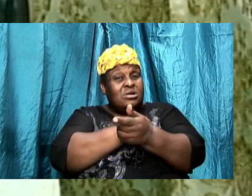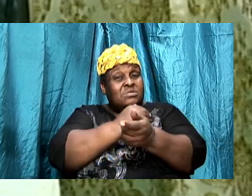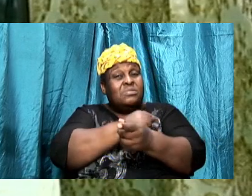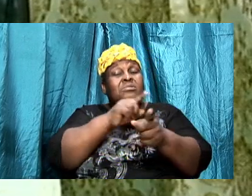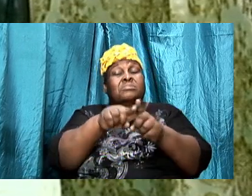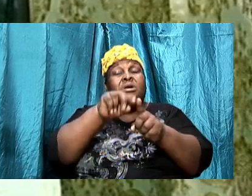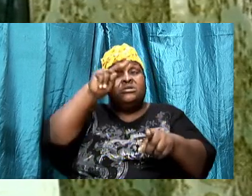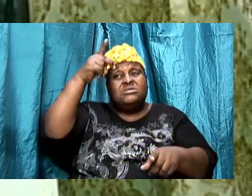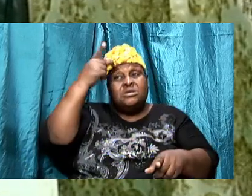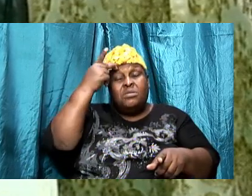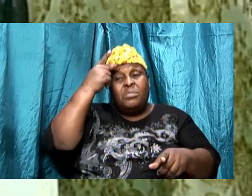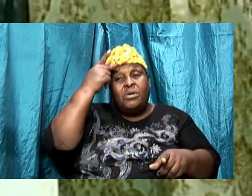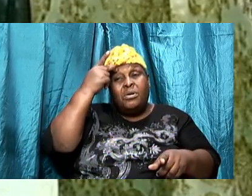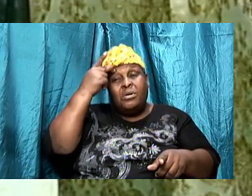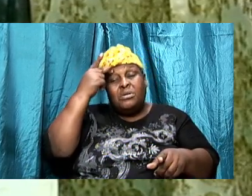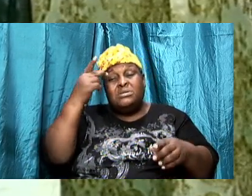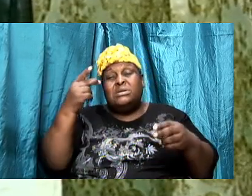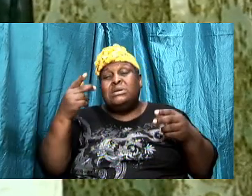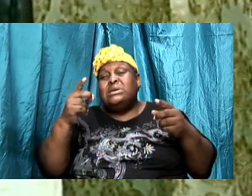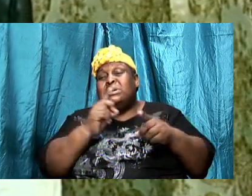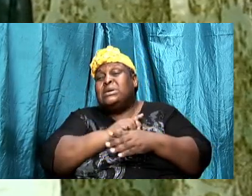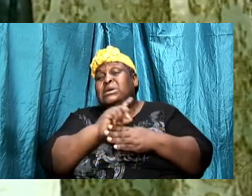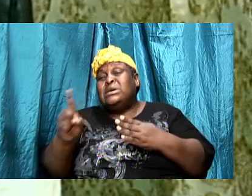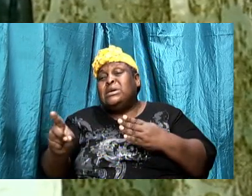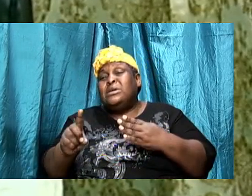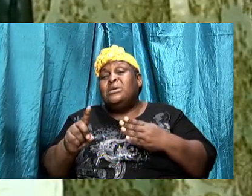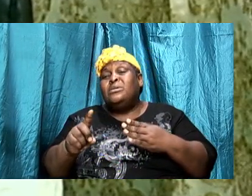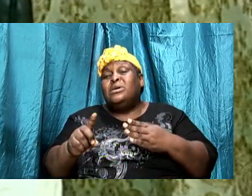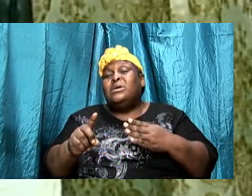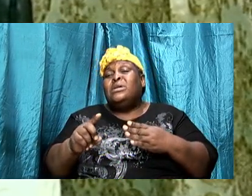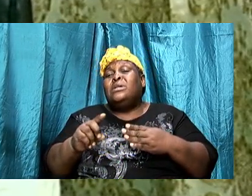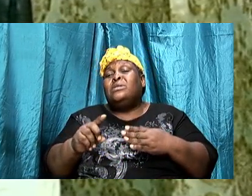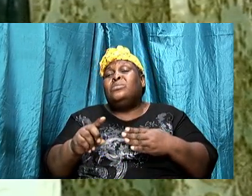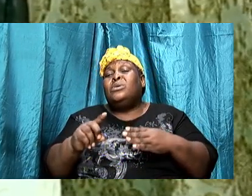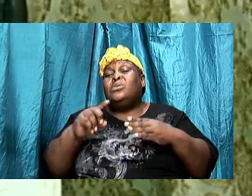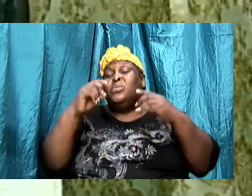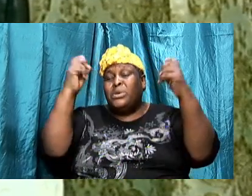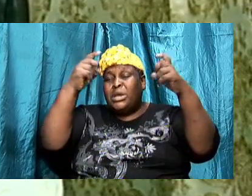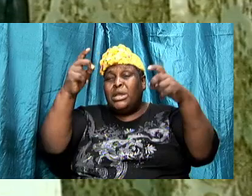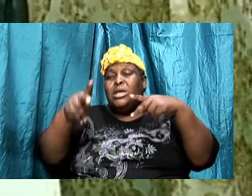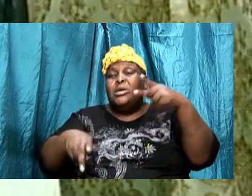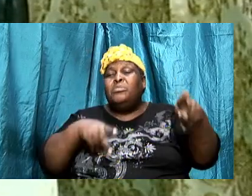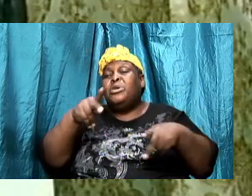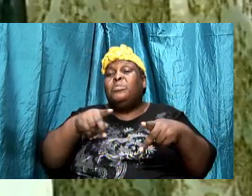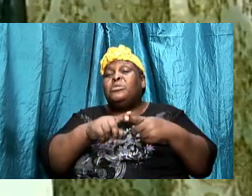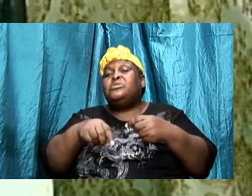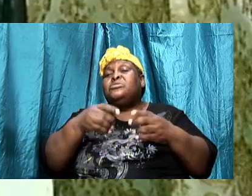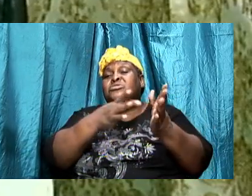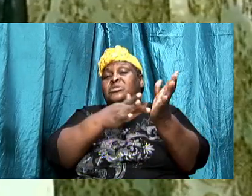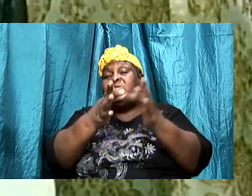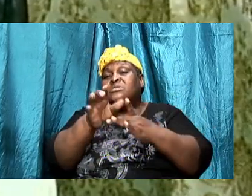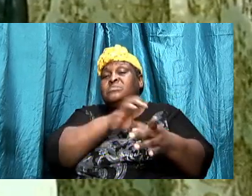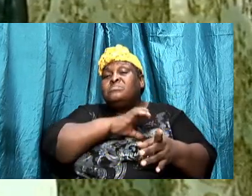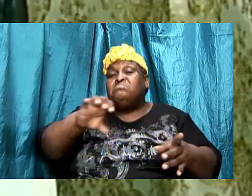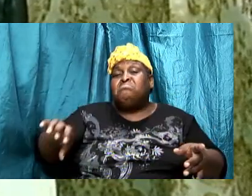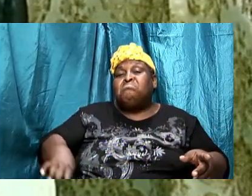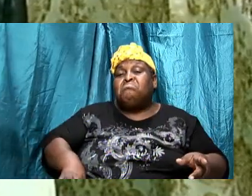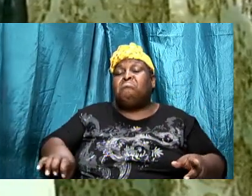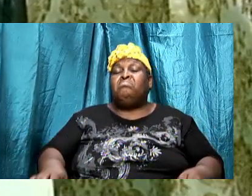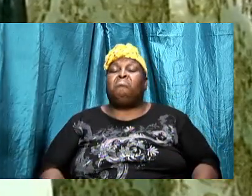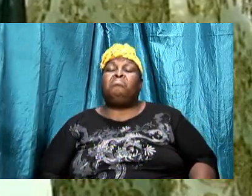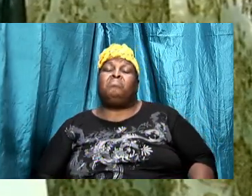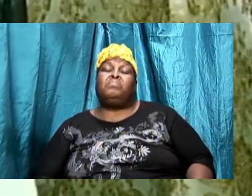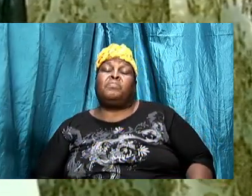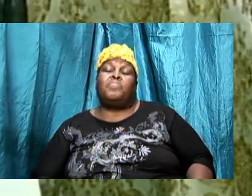Christ. Amen. So despite their immorality, God had a profound love